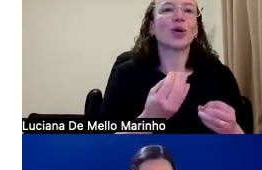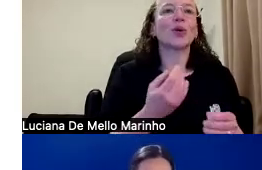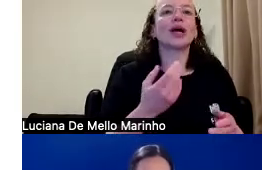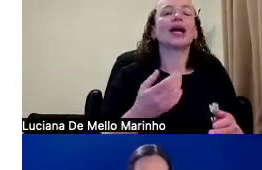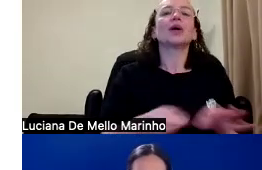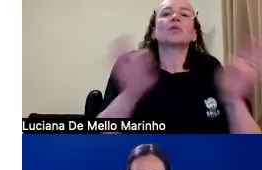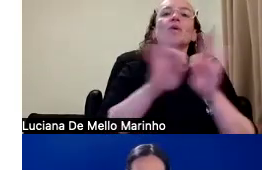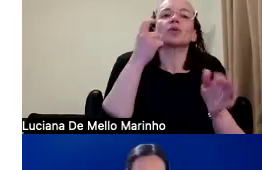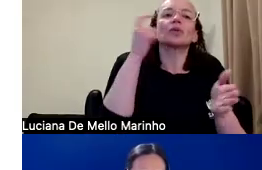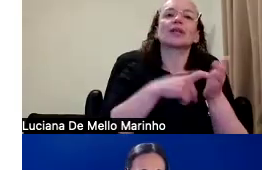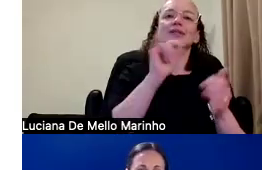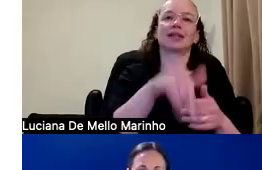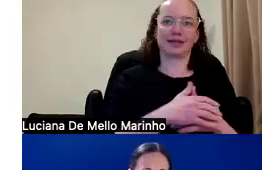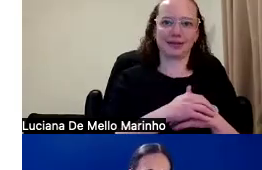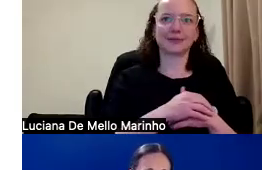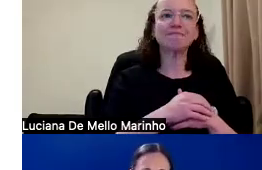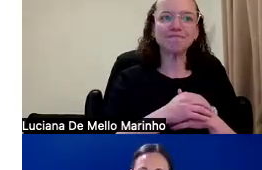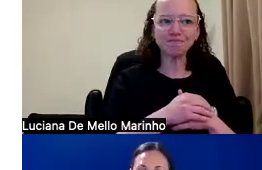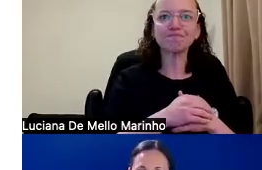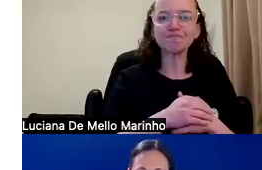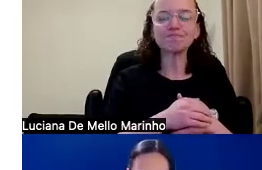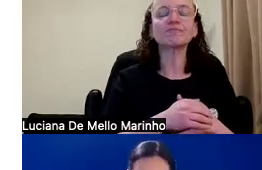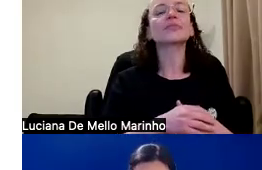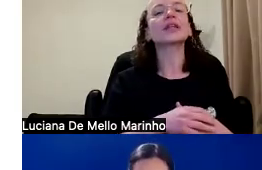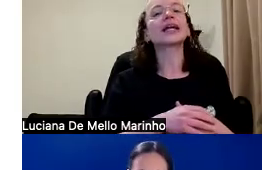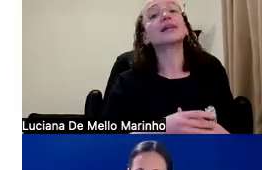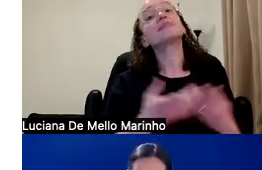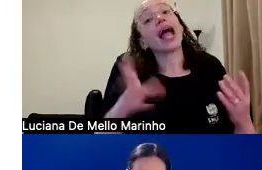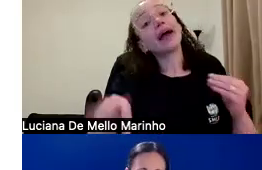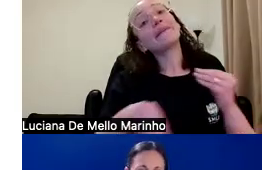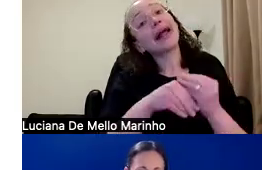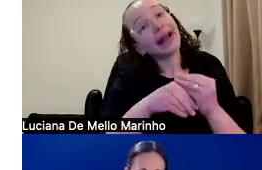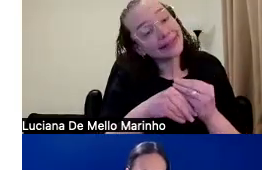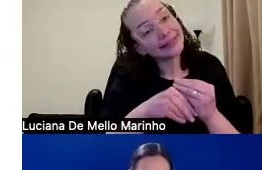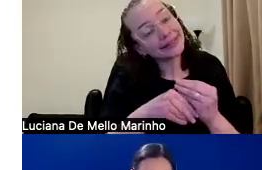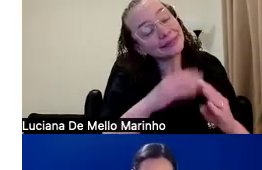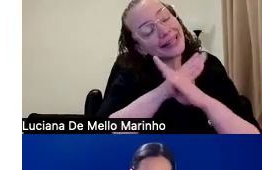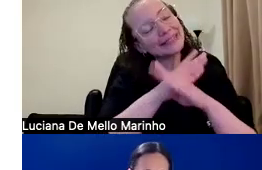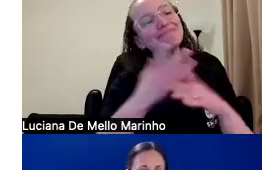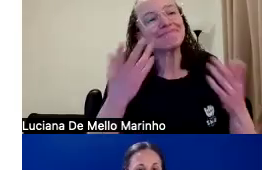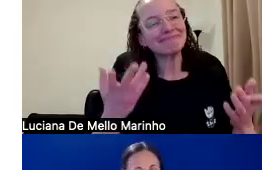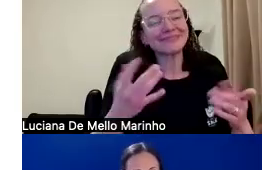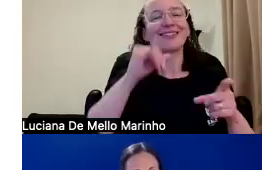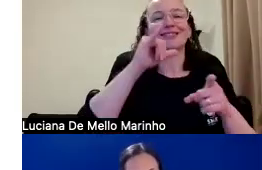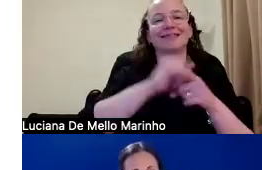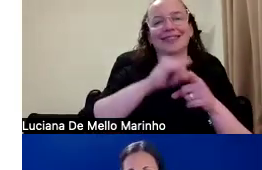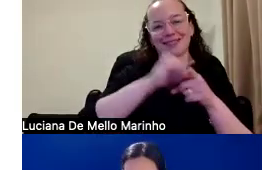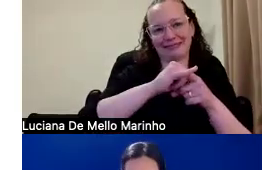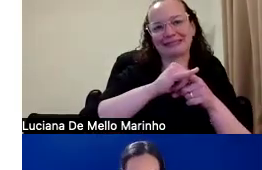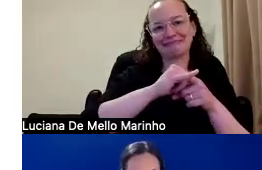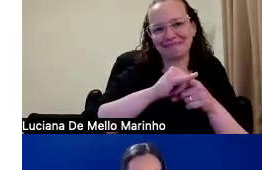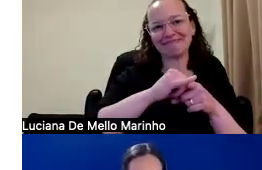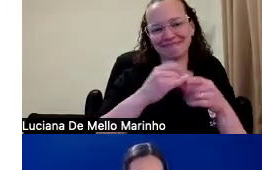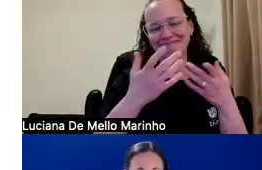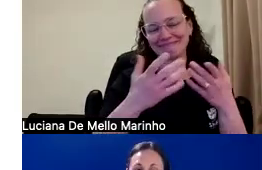it inside, and it's very important that you should be able to notice their body language and how that changes. Also, that